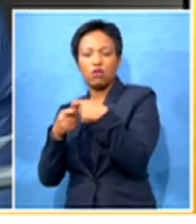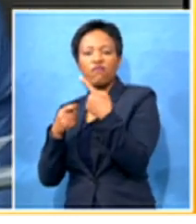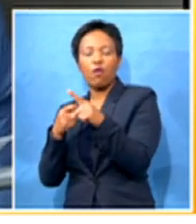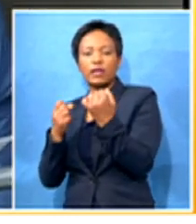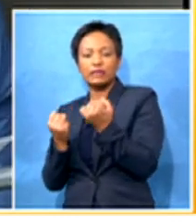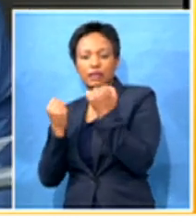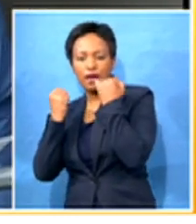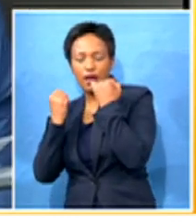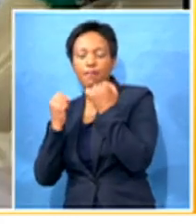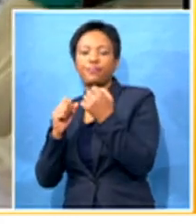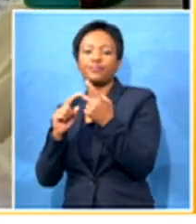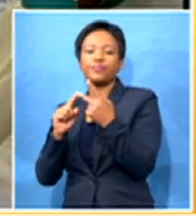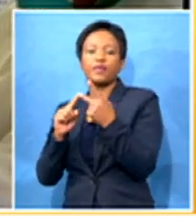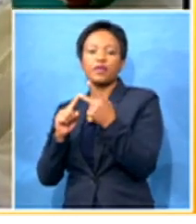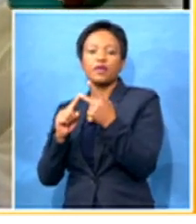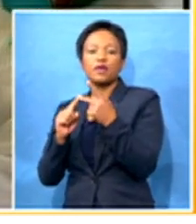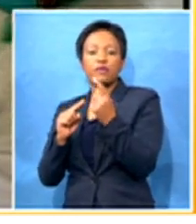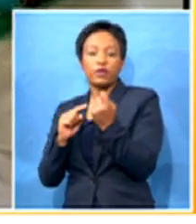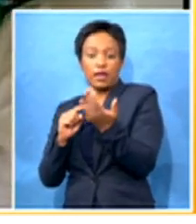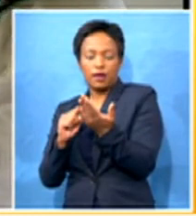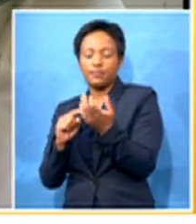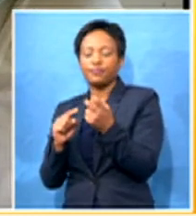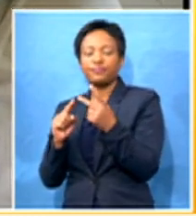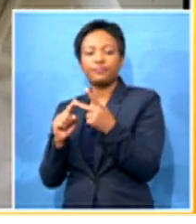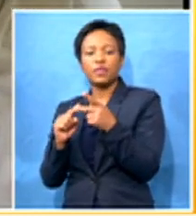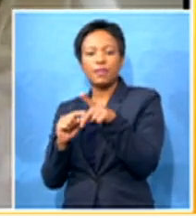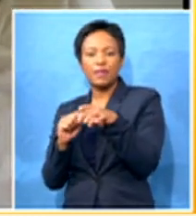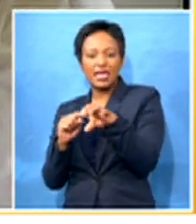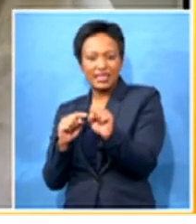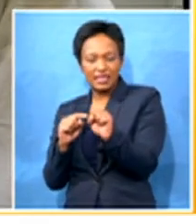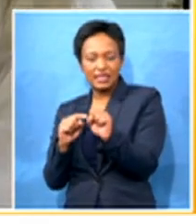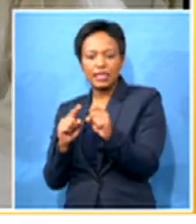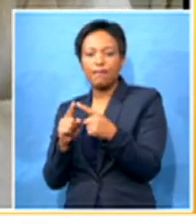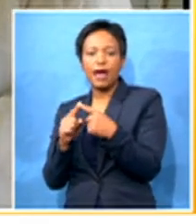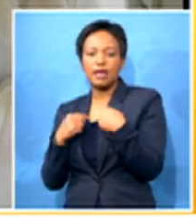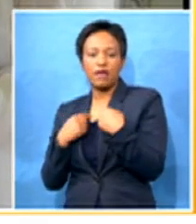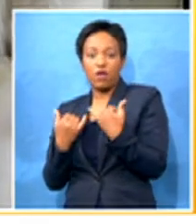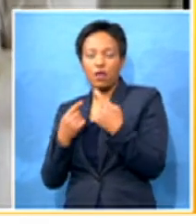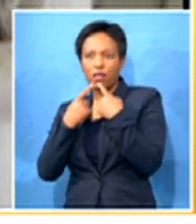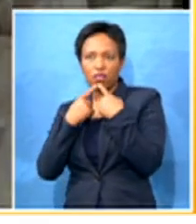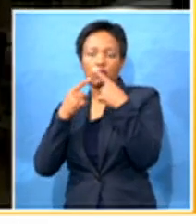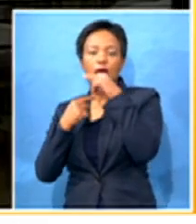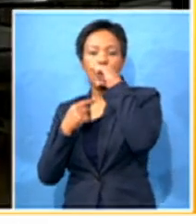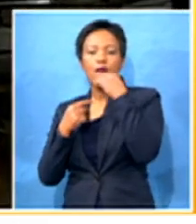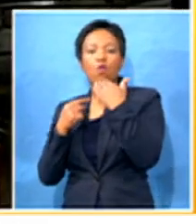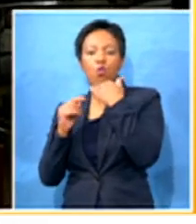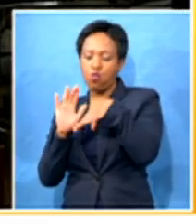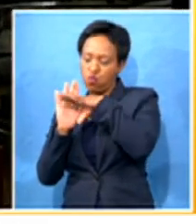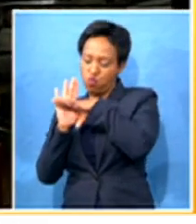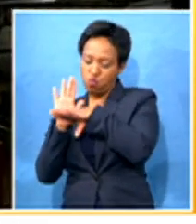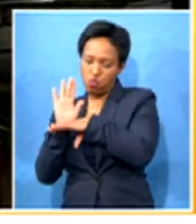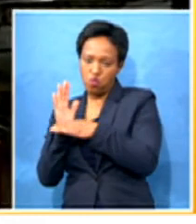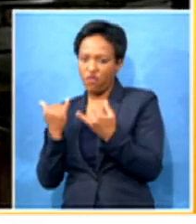PPEs. Unfortunately, I cannot mention their names as of now, but